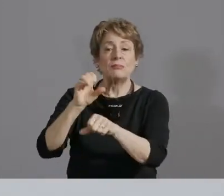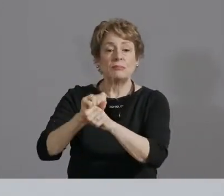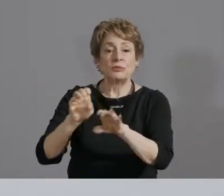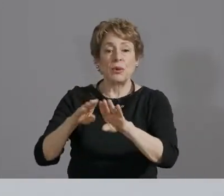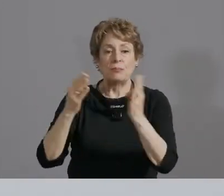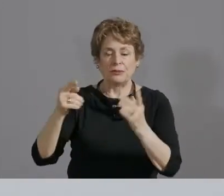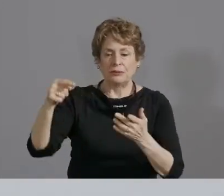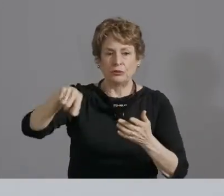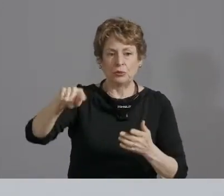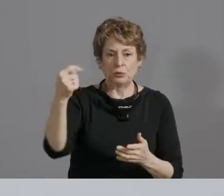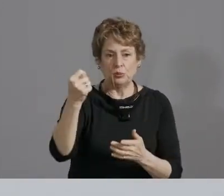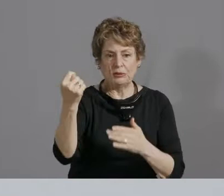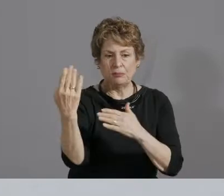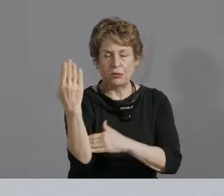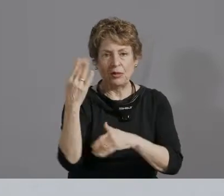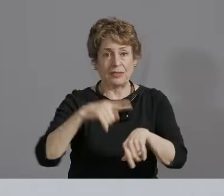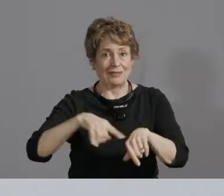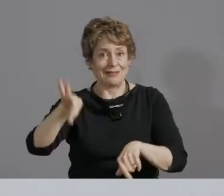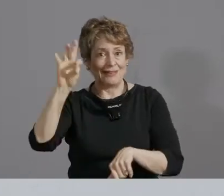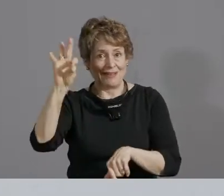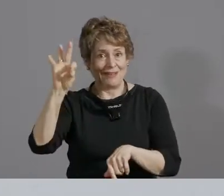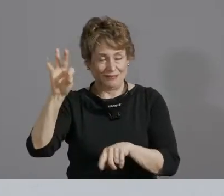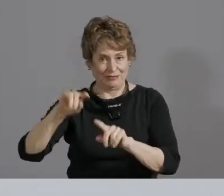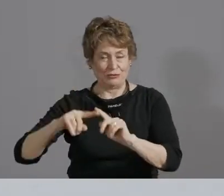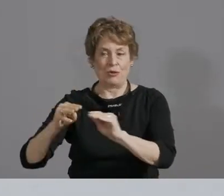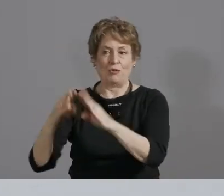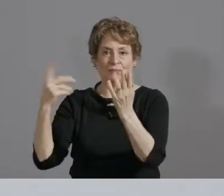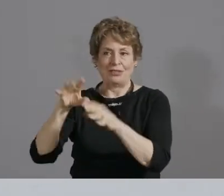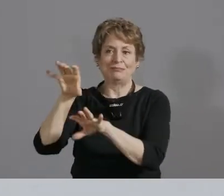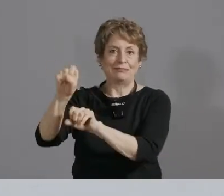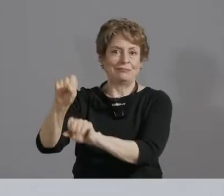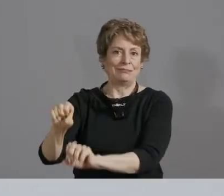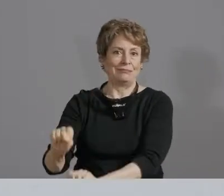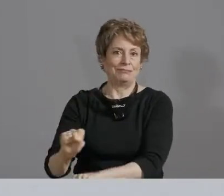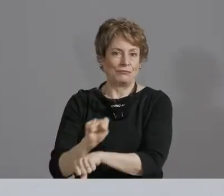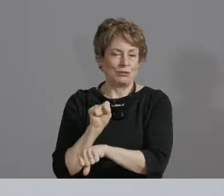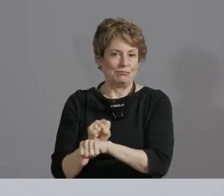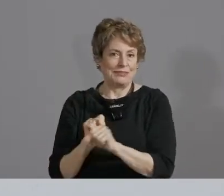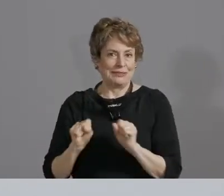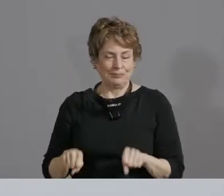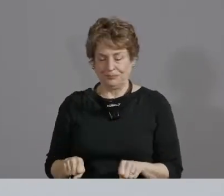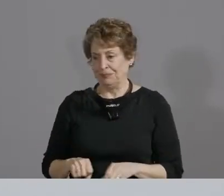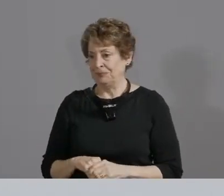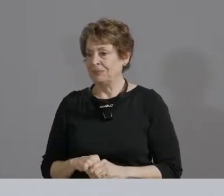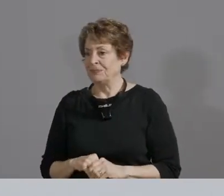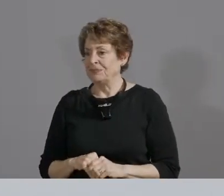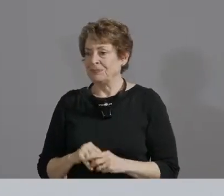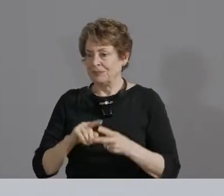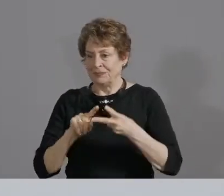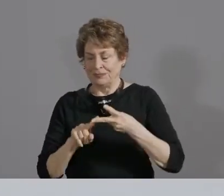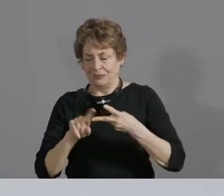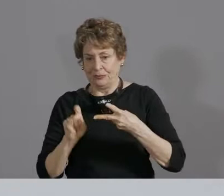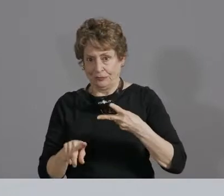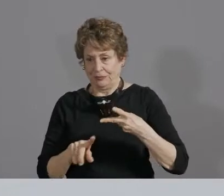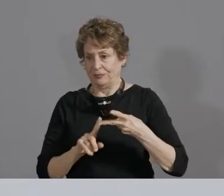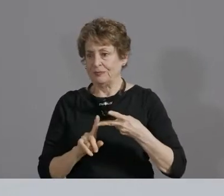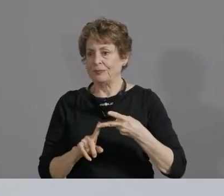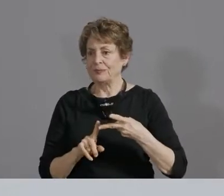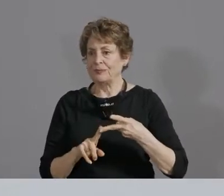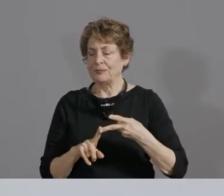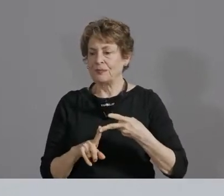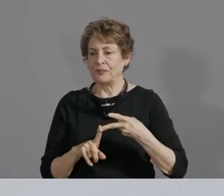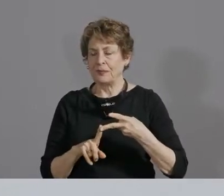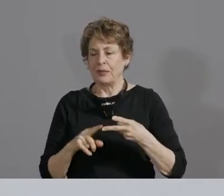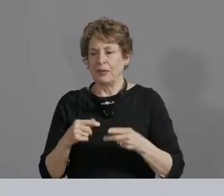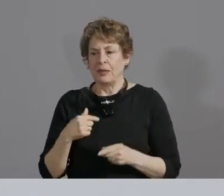you. Yeah. So my other question is, you know, I've and my colleagues have been hearing quite a few reports of ineligible or